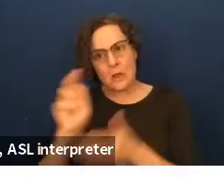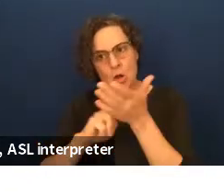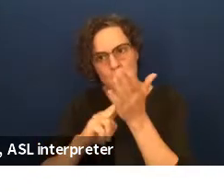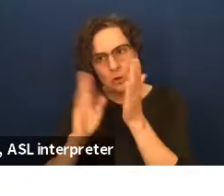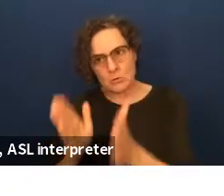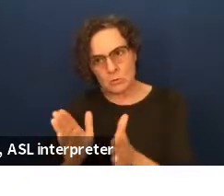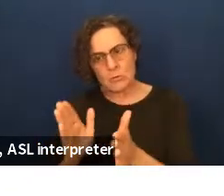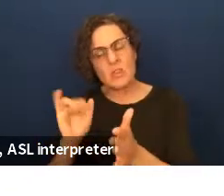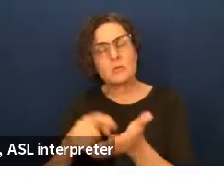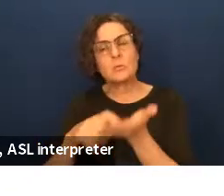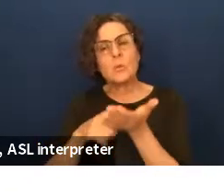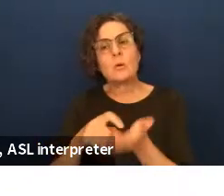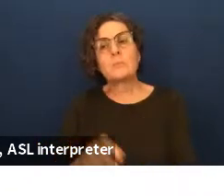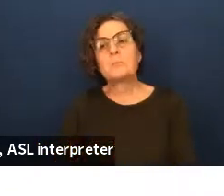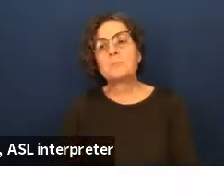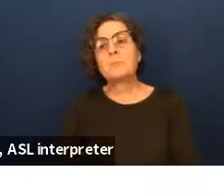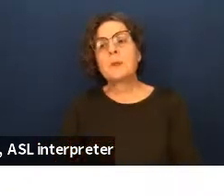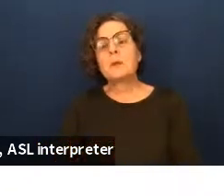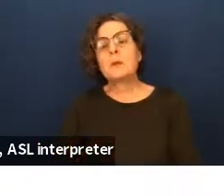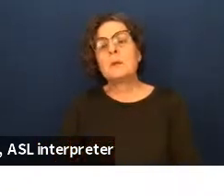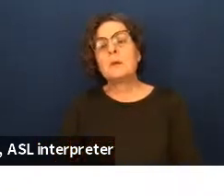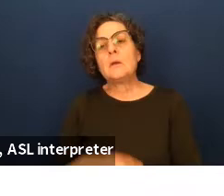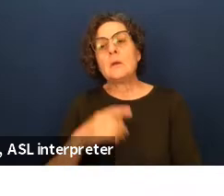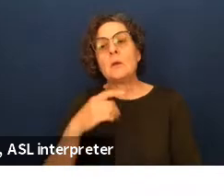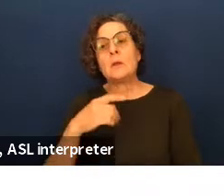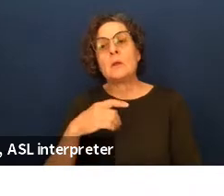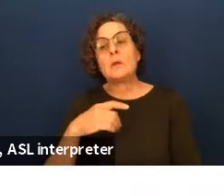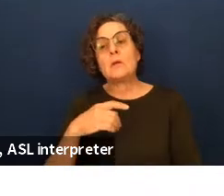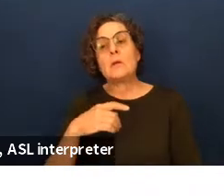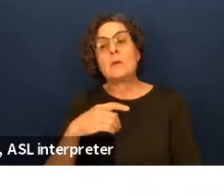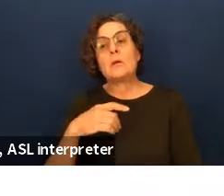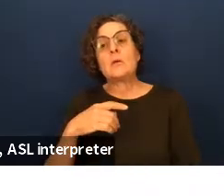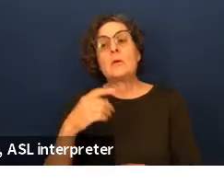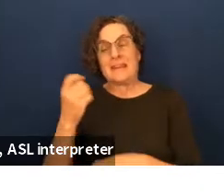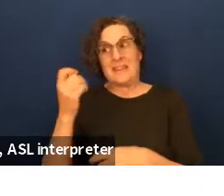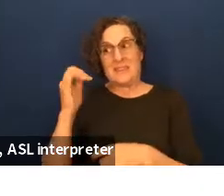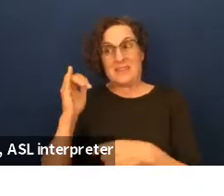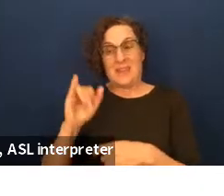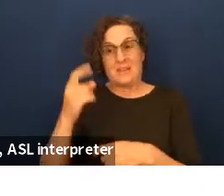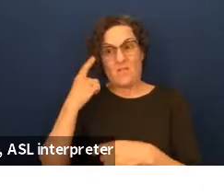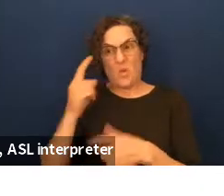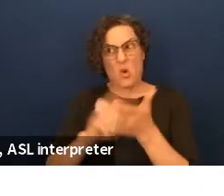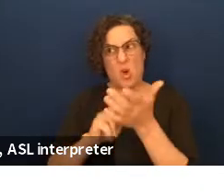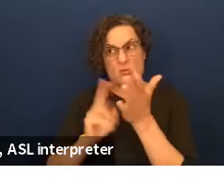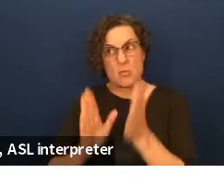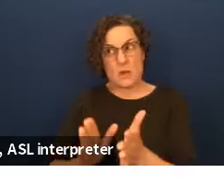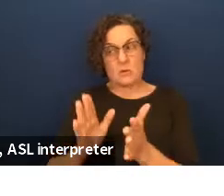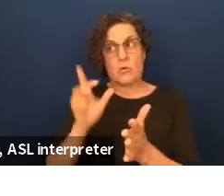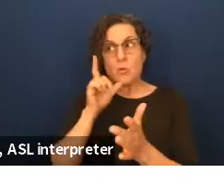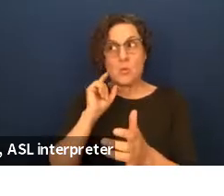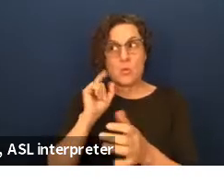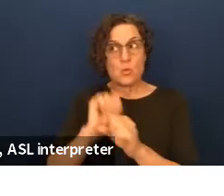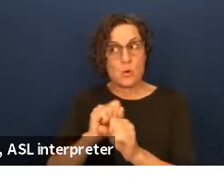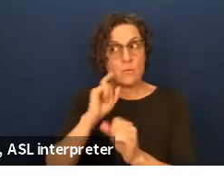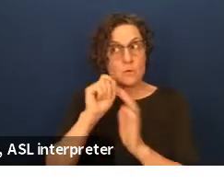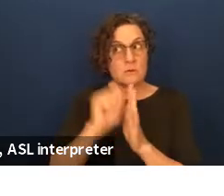That's what we require for the contractors that we hire to do the work for the state program. I'm